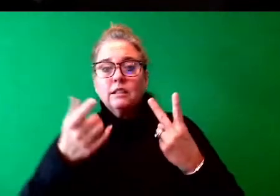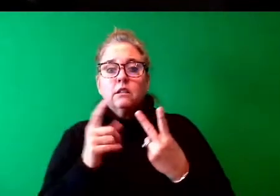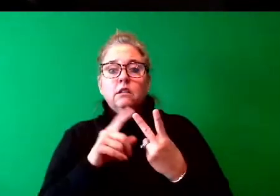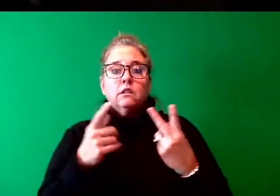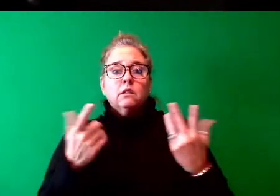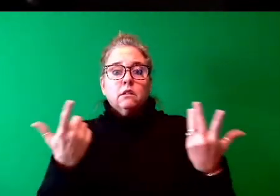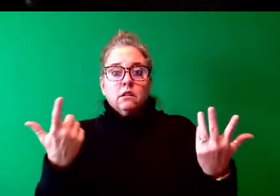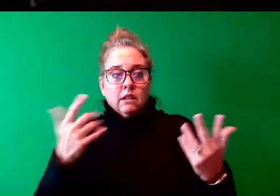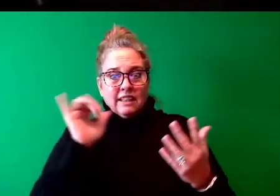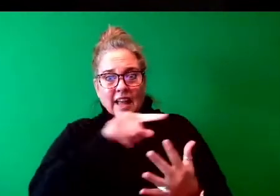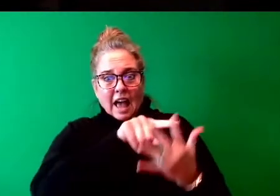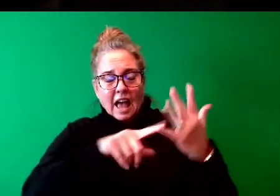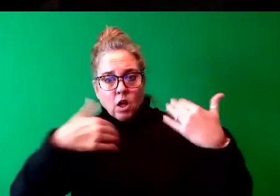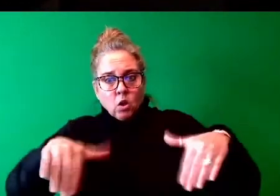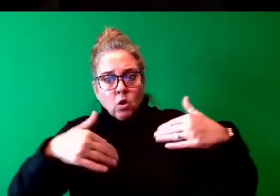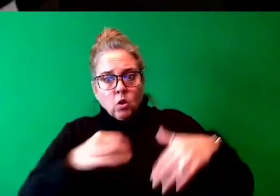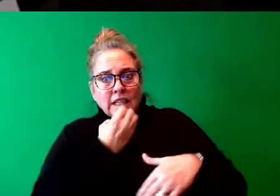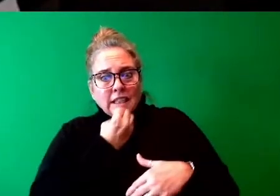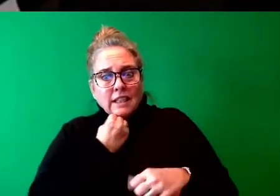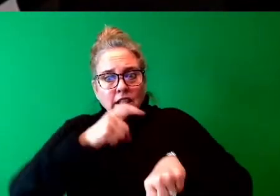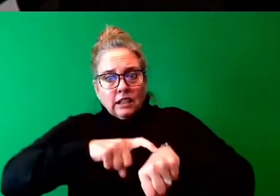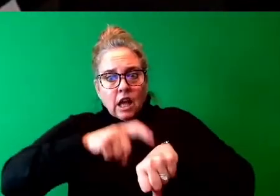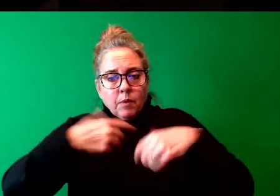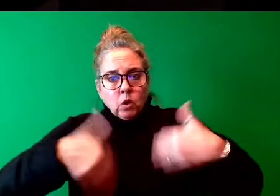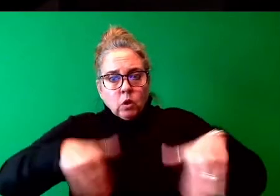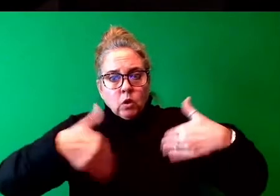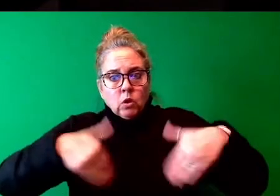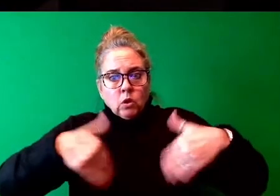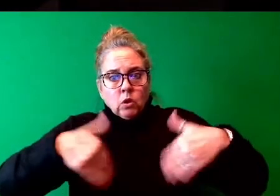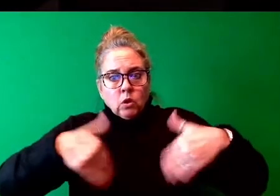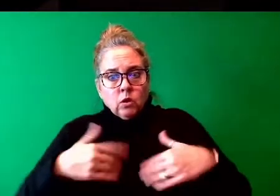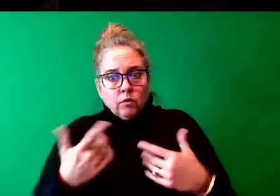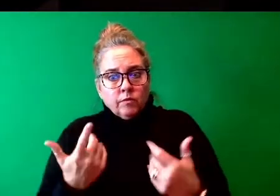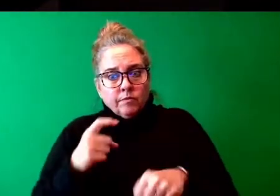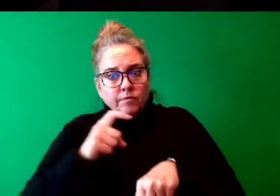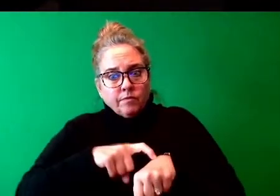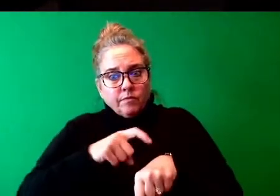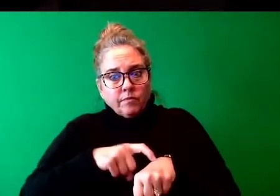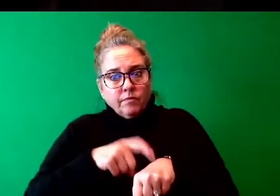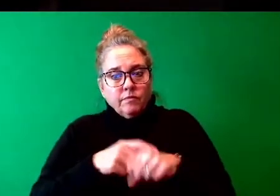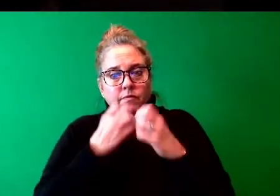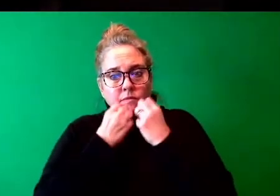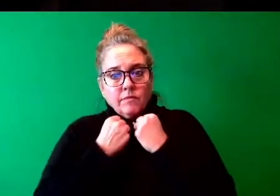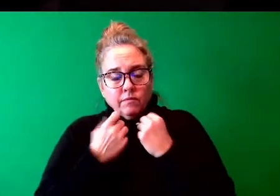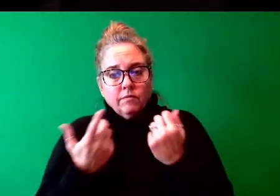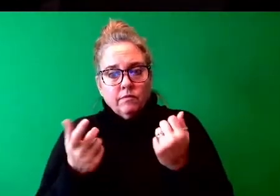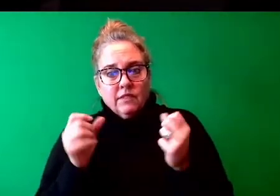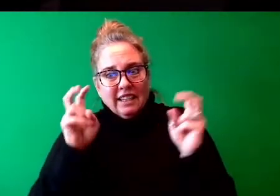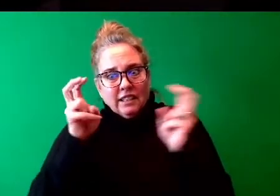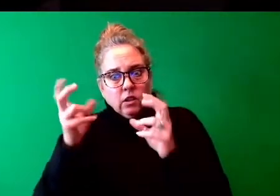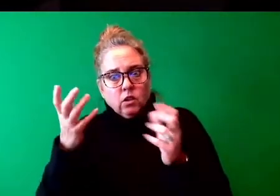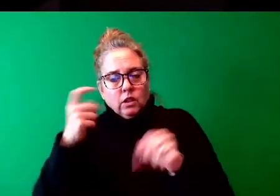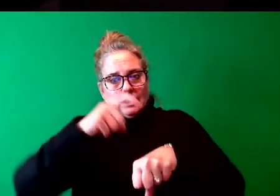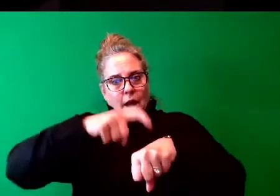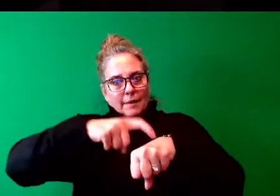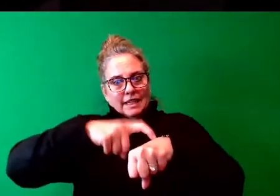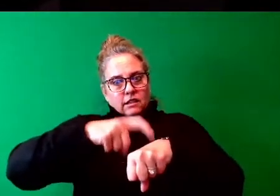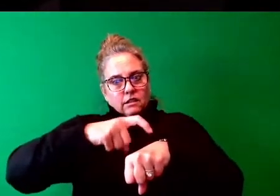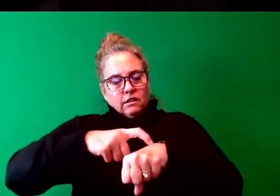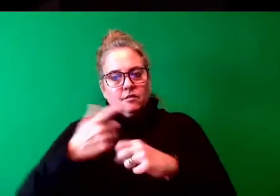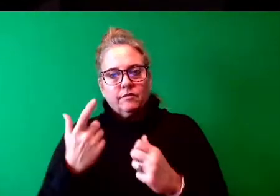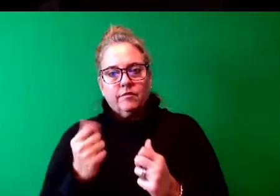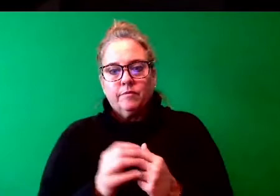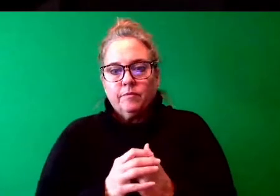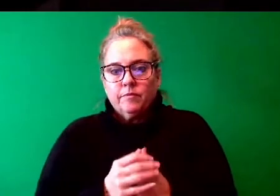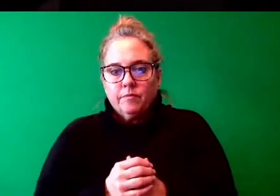time is tissue. That's kind of one of our mantras. Time is tissue. So we actually have stroke alerts that minute you